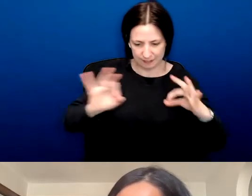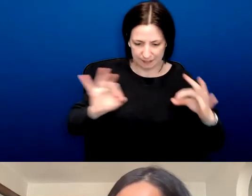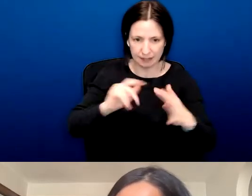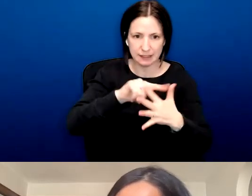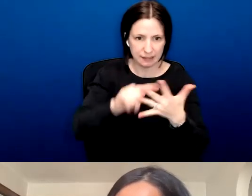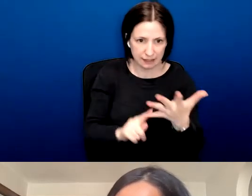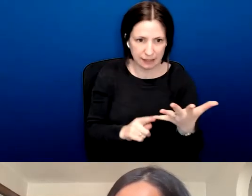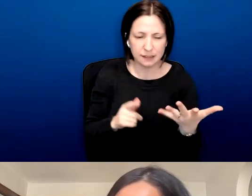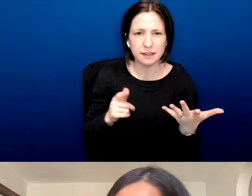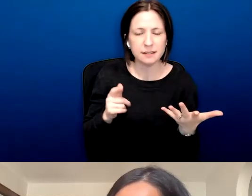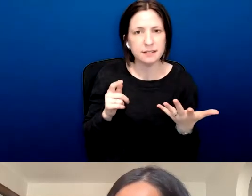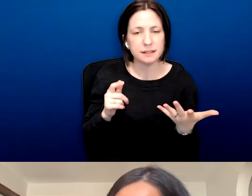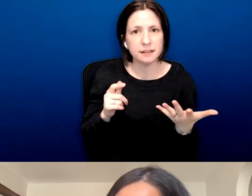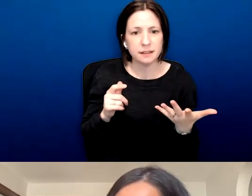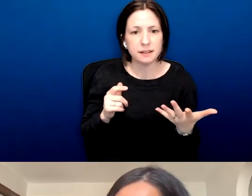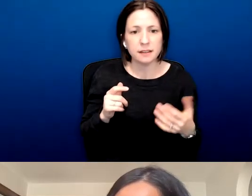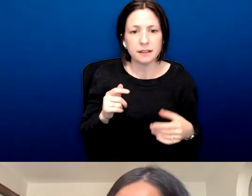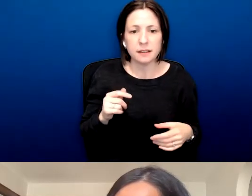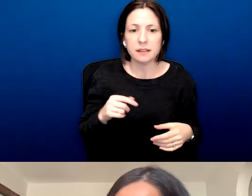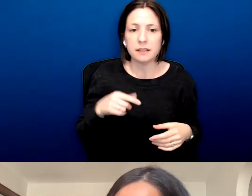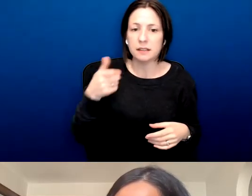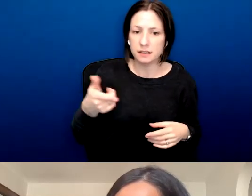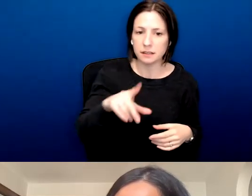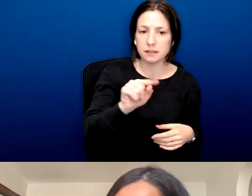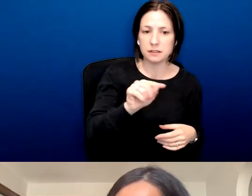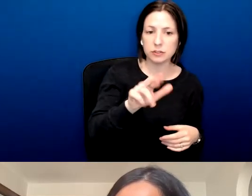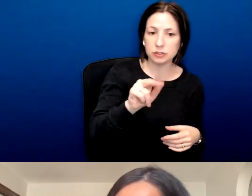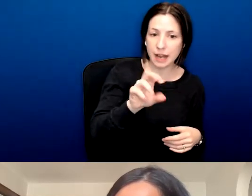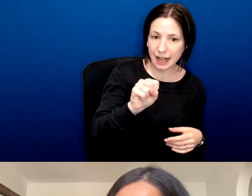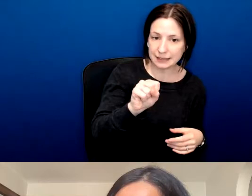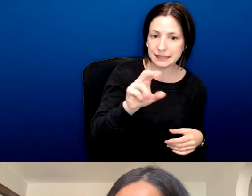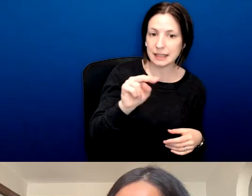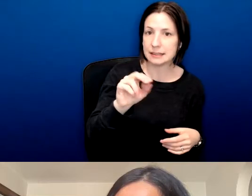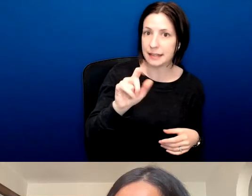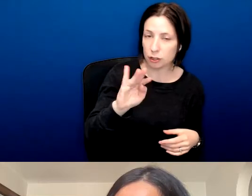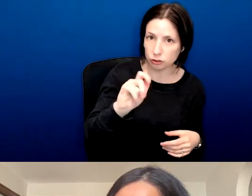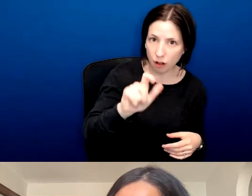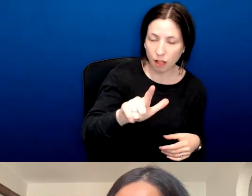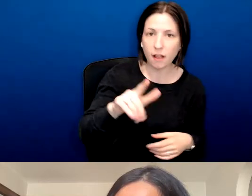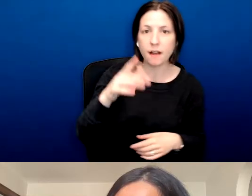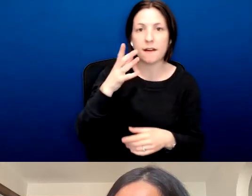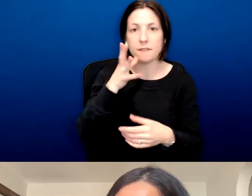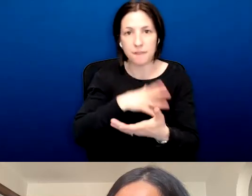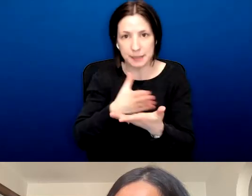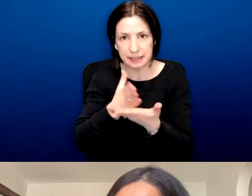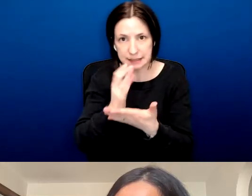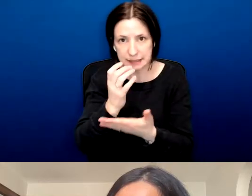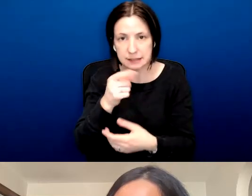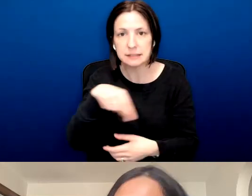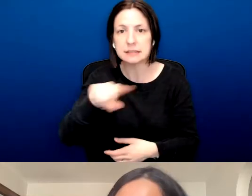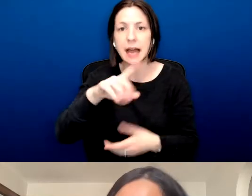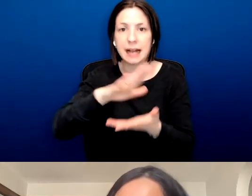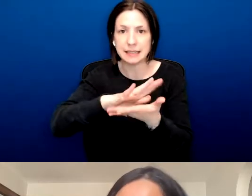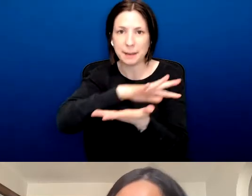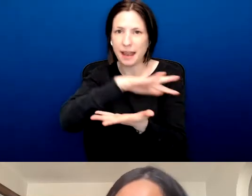I must say that the transnational feminist westernized academia wouldn't understand what we were trying to get at. So it